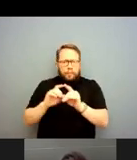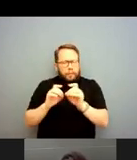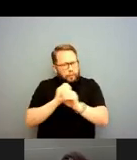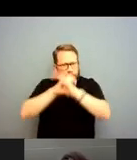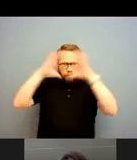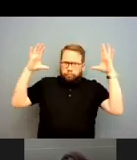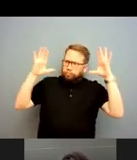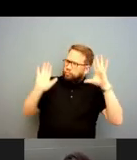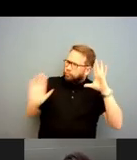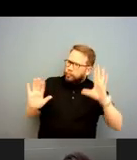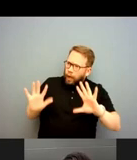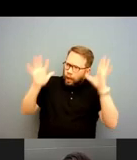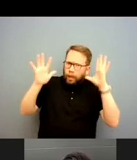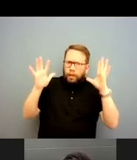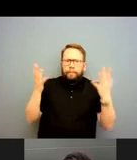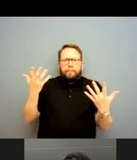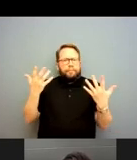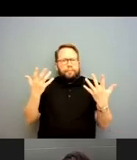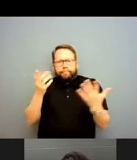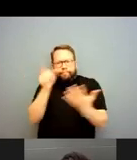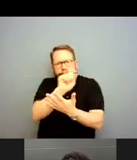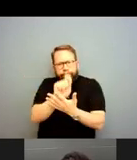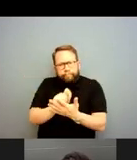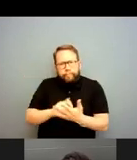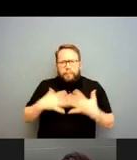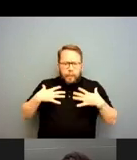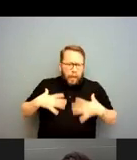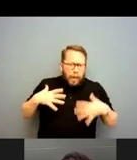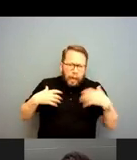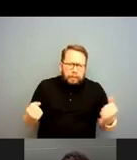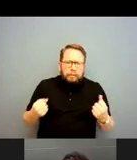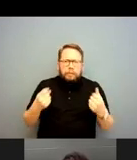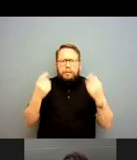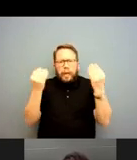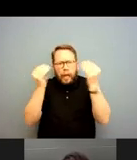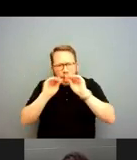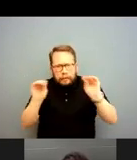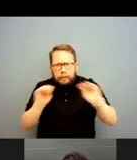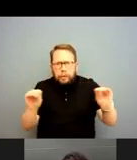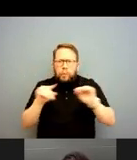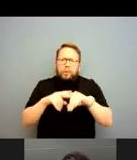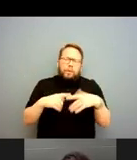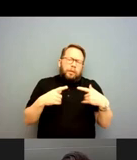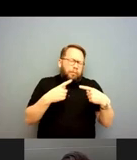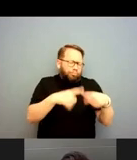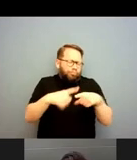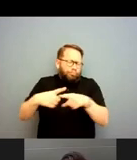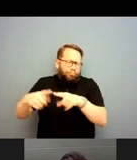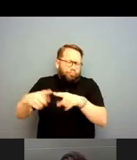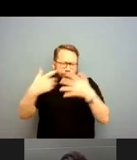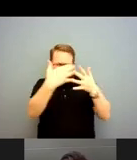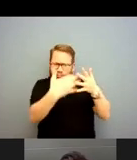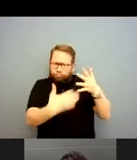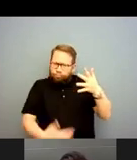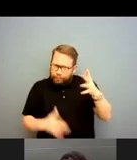the situation and needs of Indigenous peoples and individuals, in particular older persons,